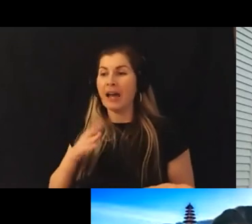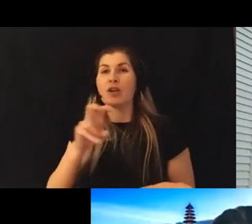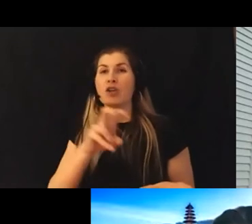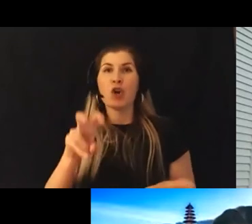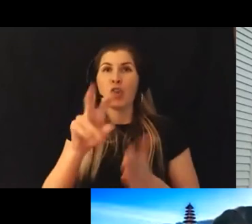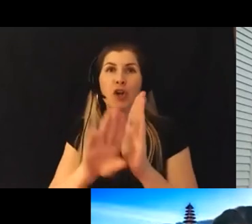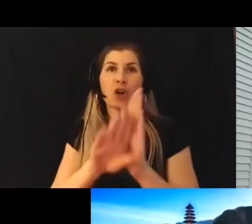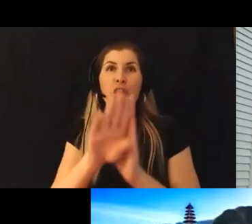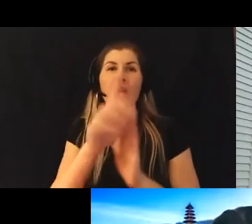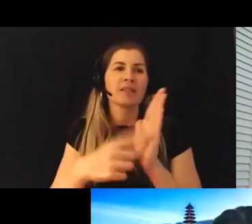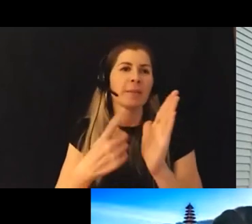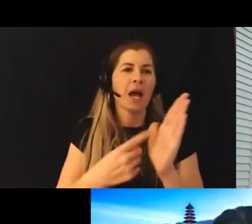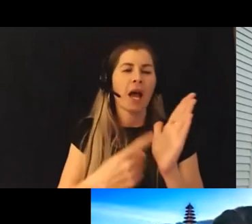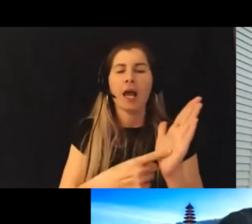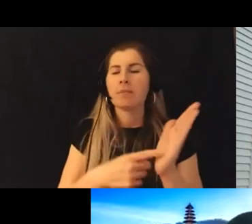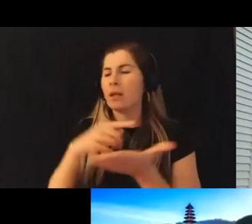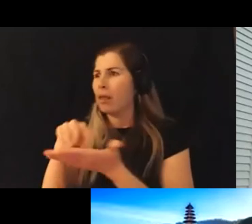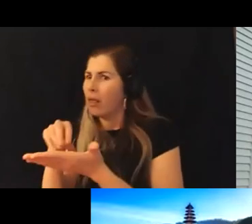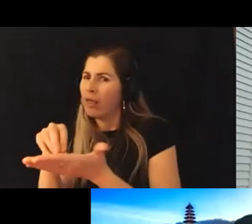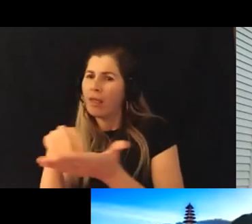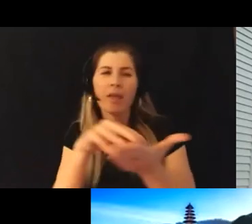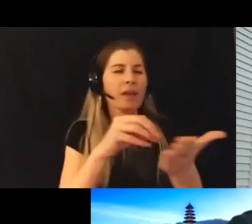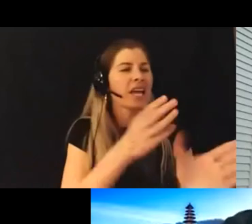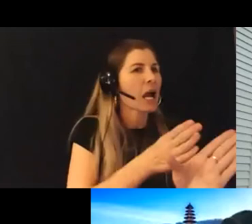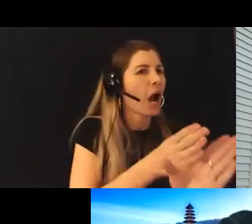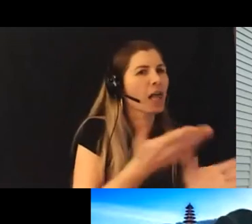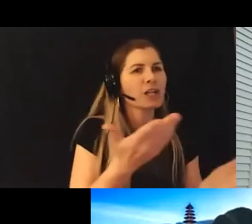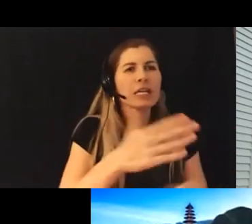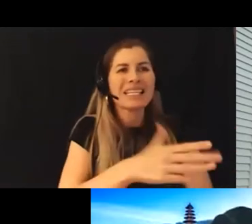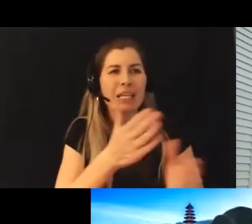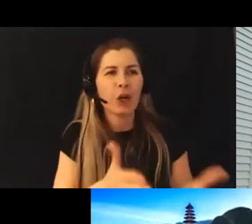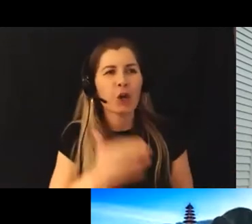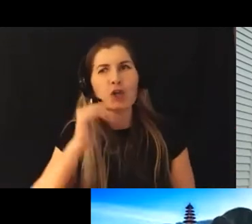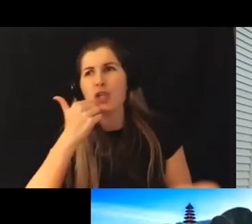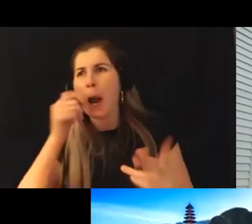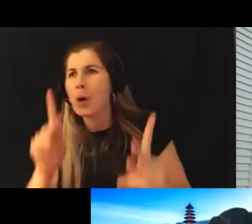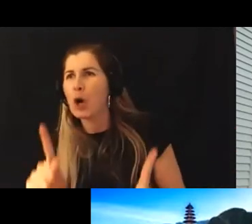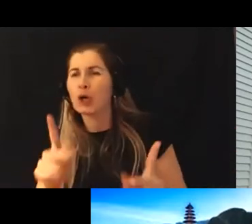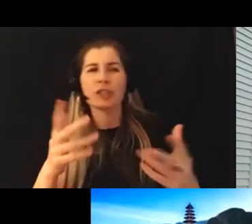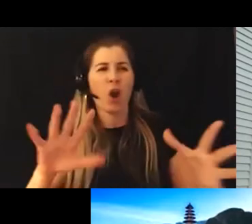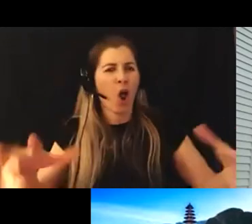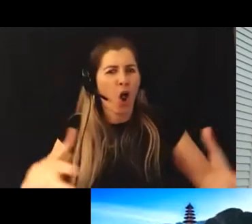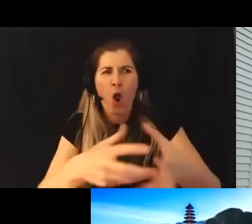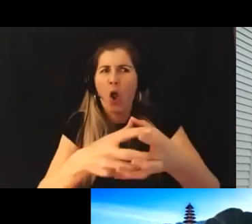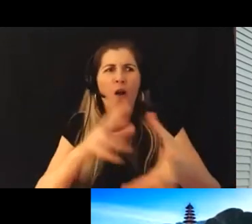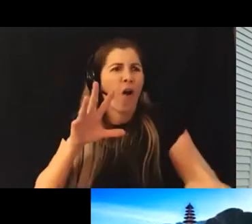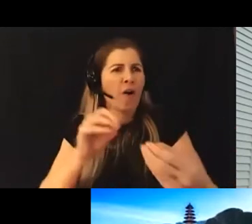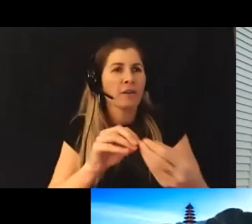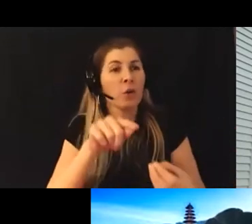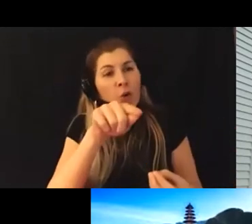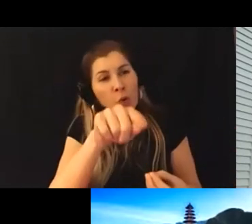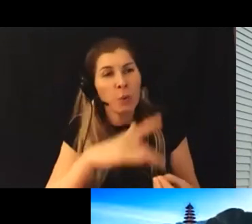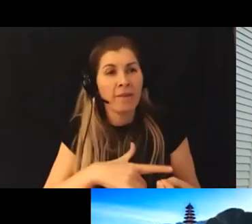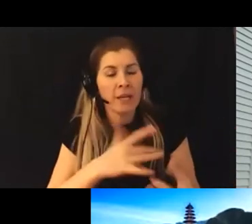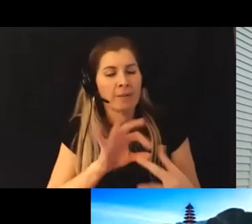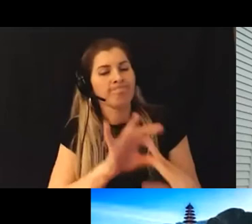linear, you know, to come from psychology, to a singer, to a shy person. You not only relate to your children, but